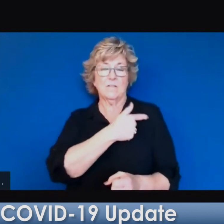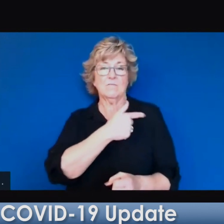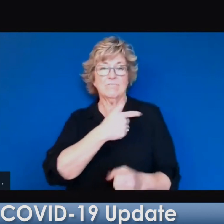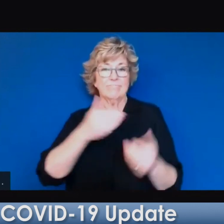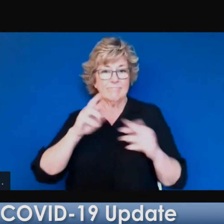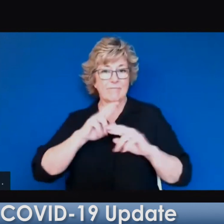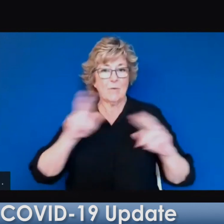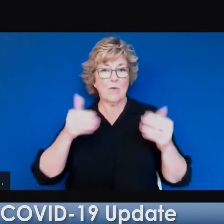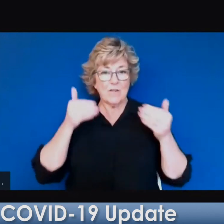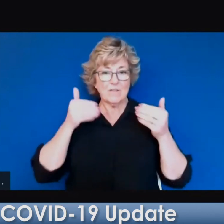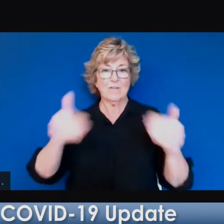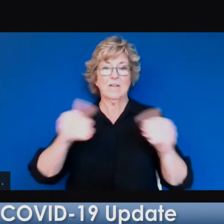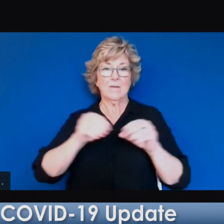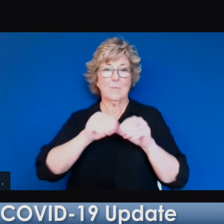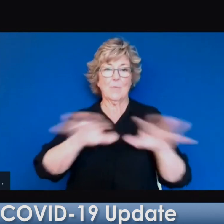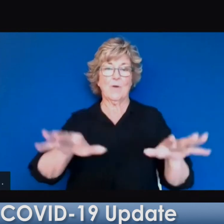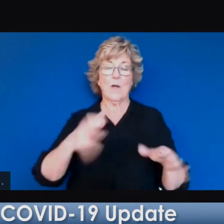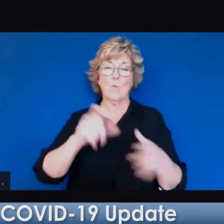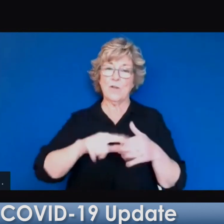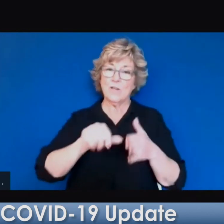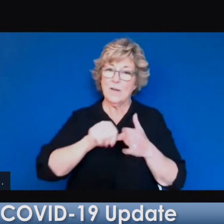arms. And I cannot impress